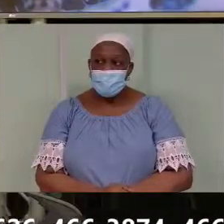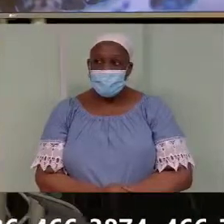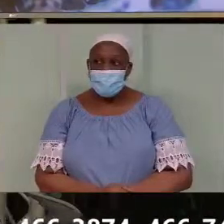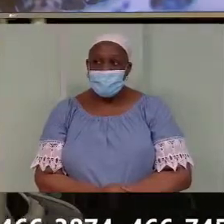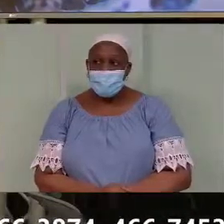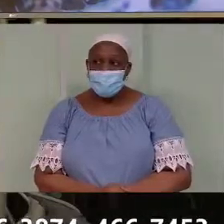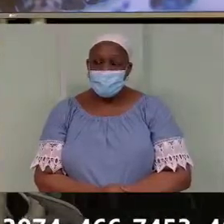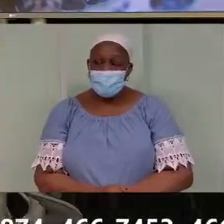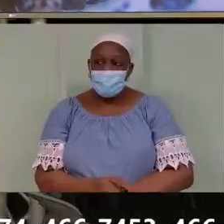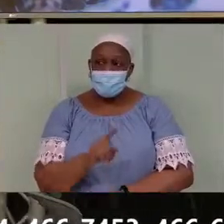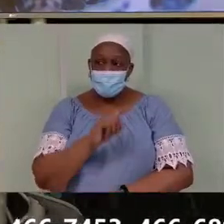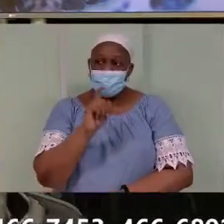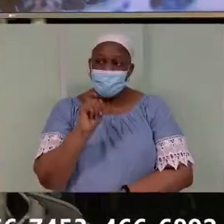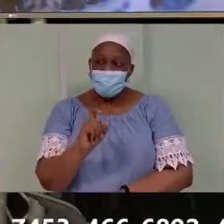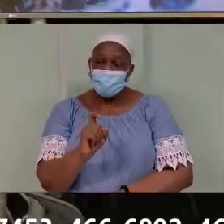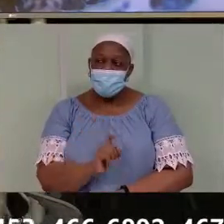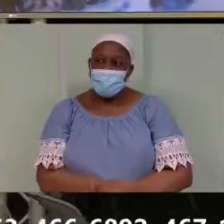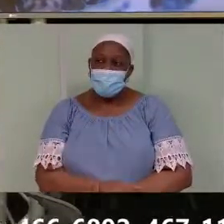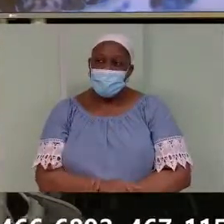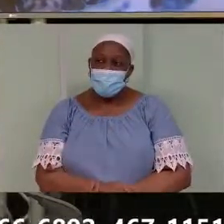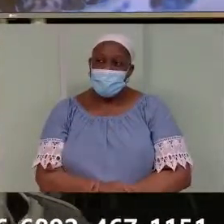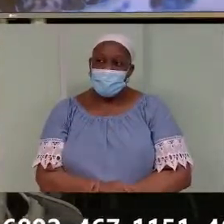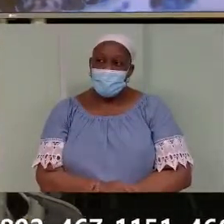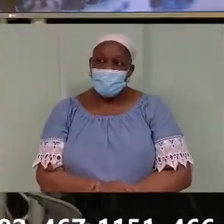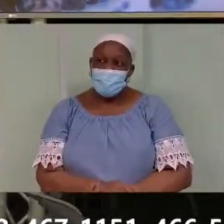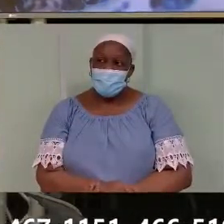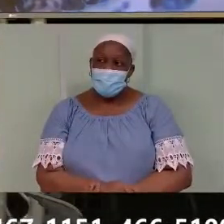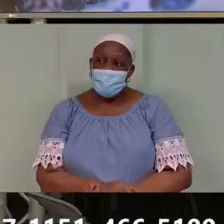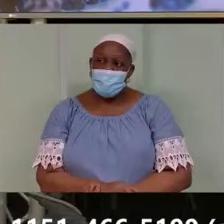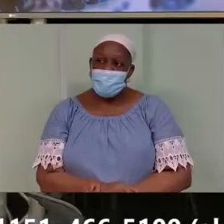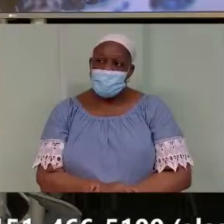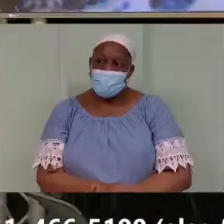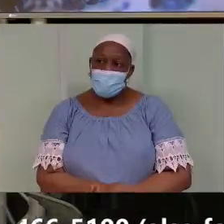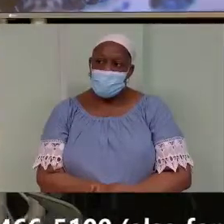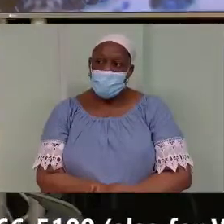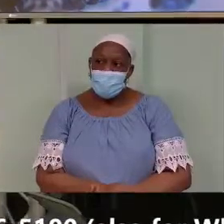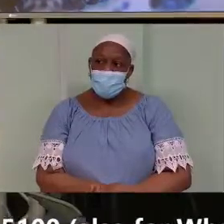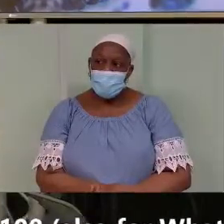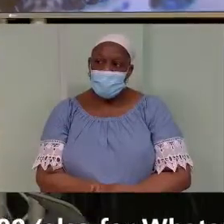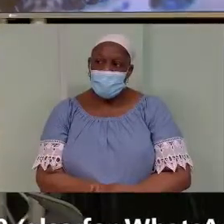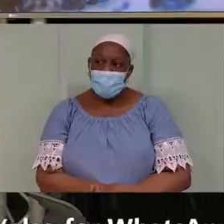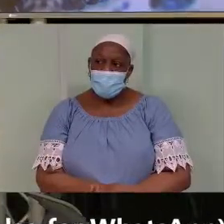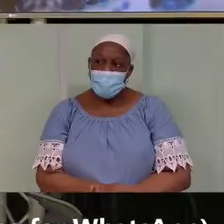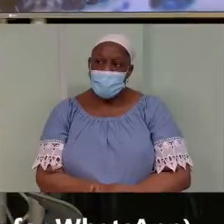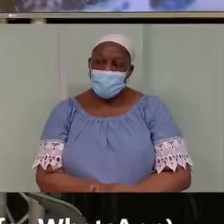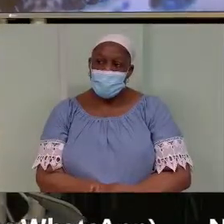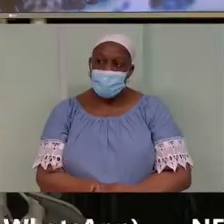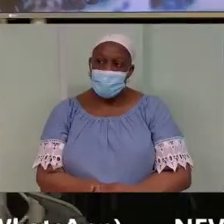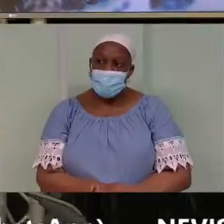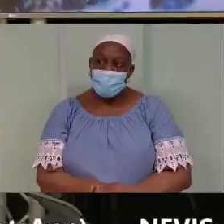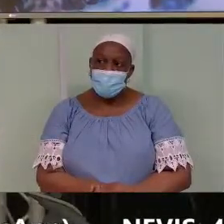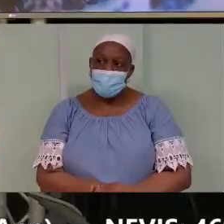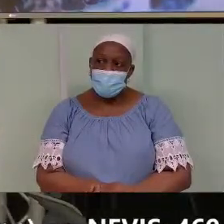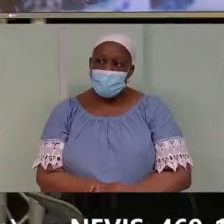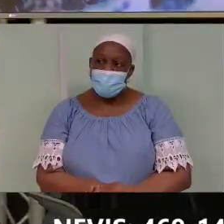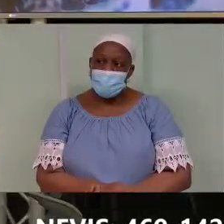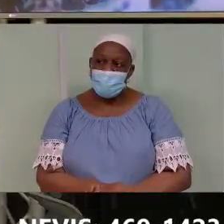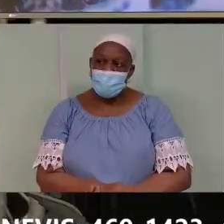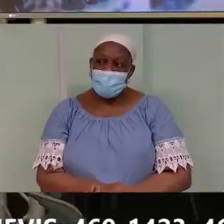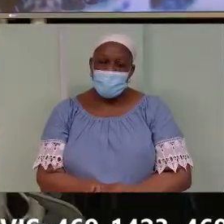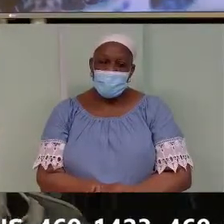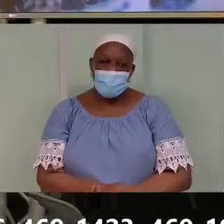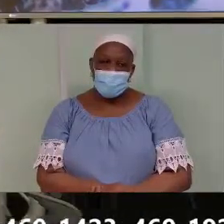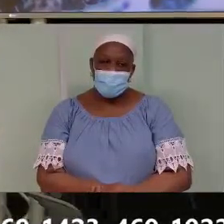There is a question here about the Haitians who are staying at the St. Johnson Communications Center.